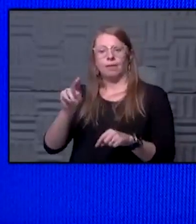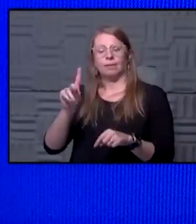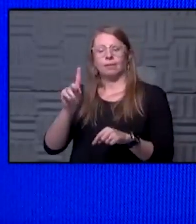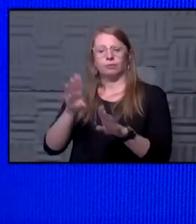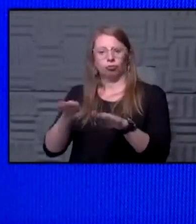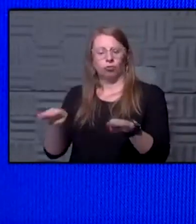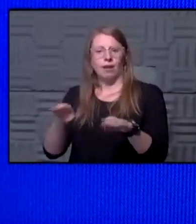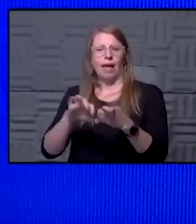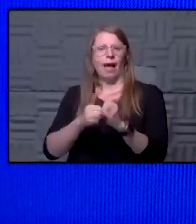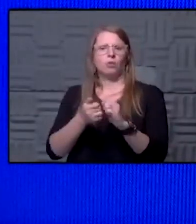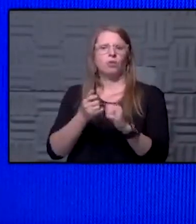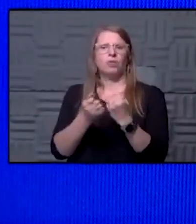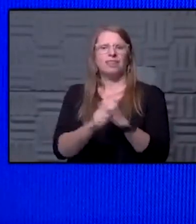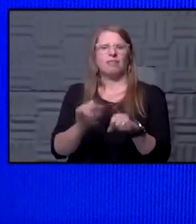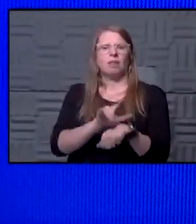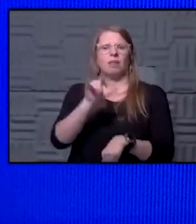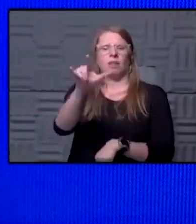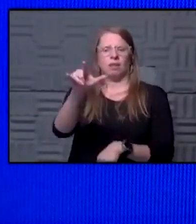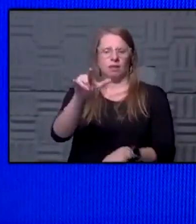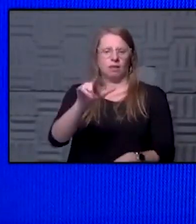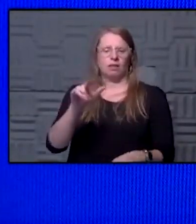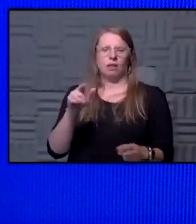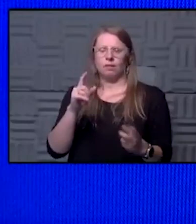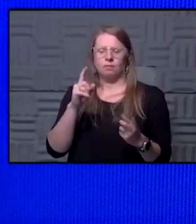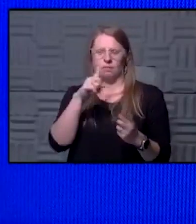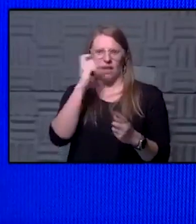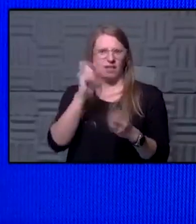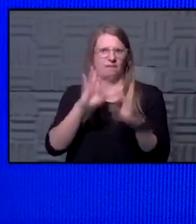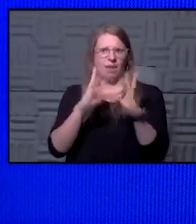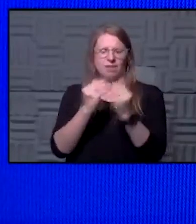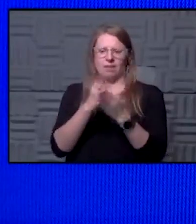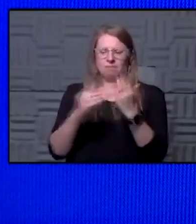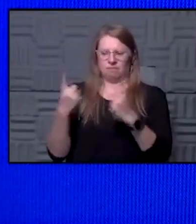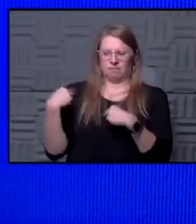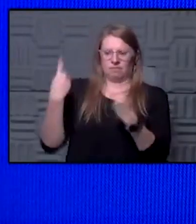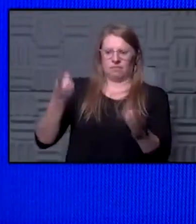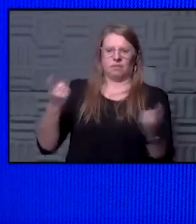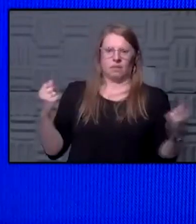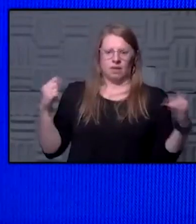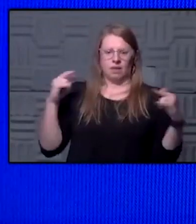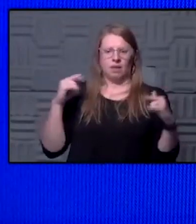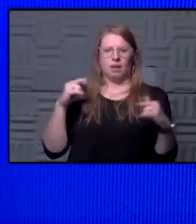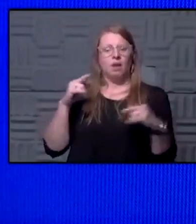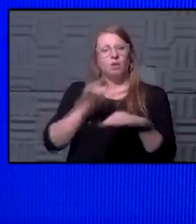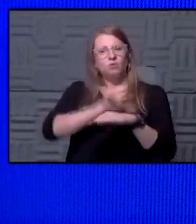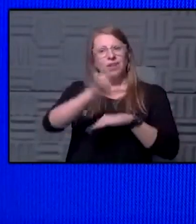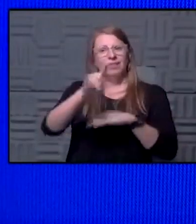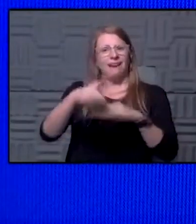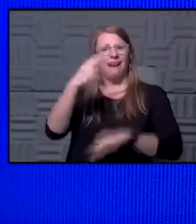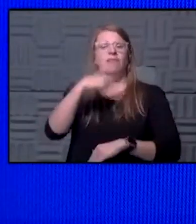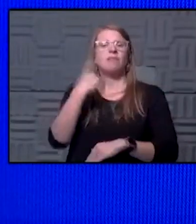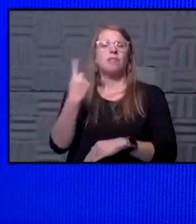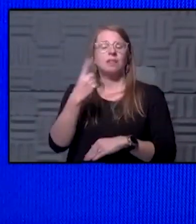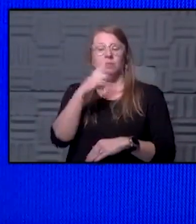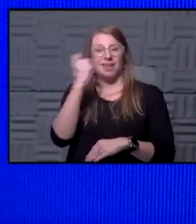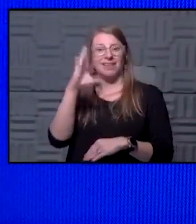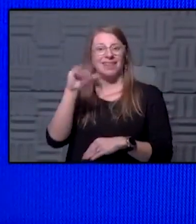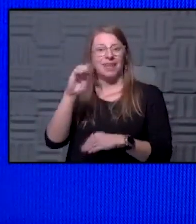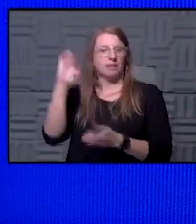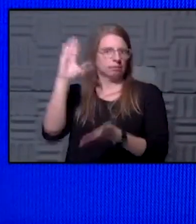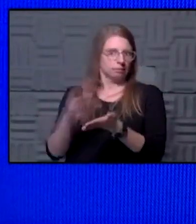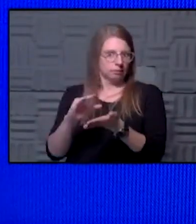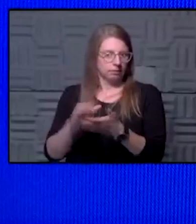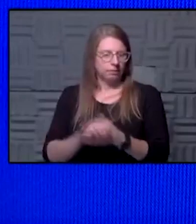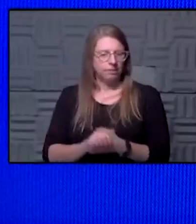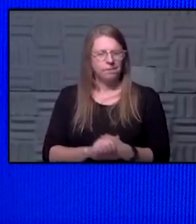safely travel to get together with family that we have not seen in so long? How high risk do you feel flying is if we're seeing a downturn in cases?